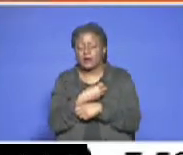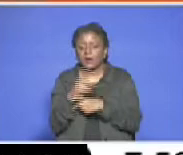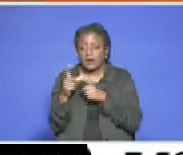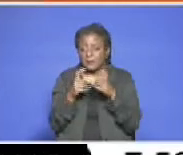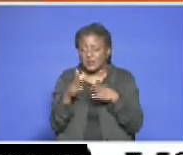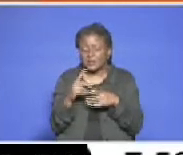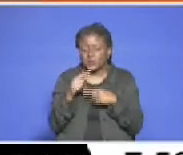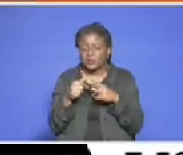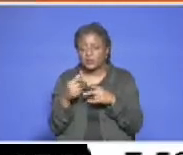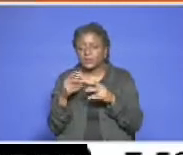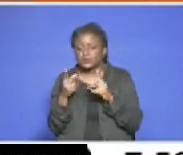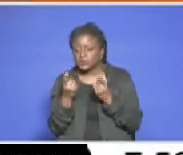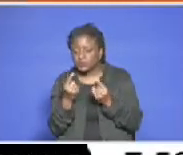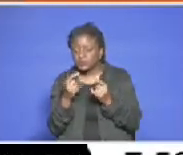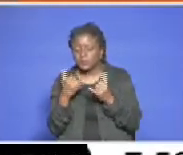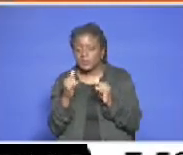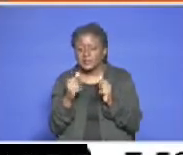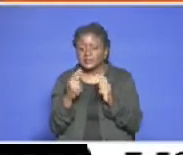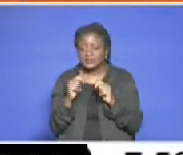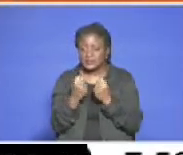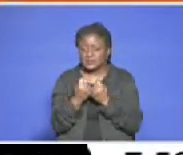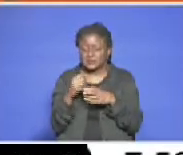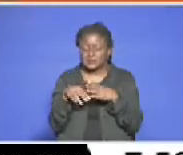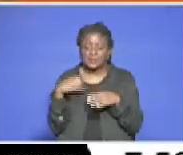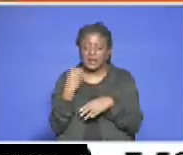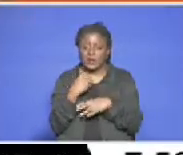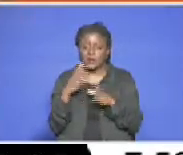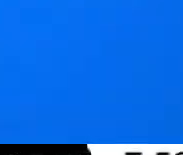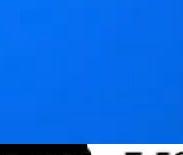play teams in our conference, we would be much better off.